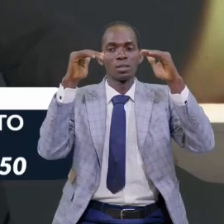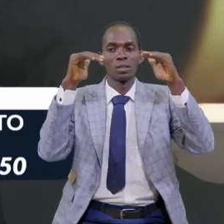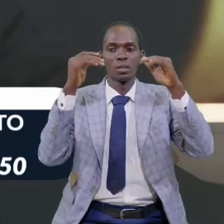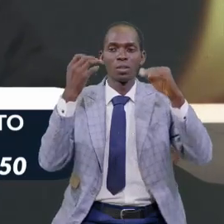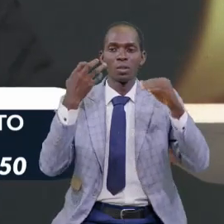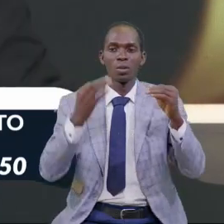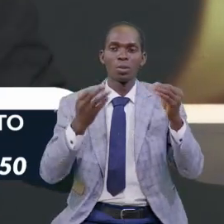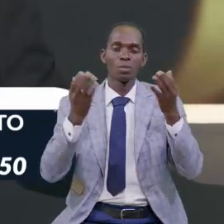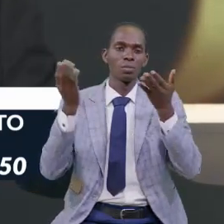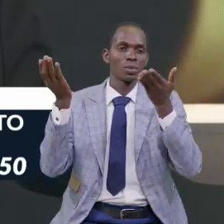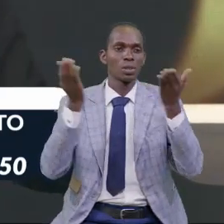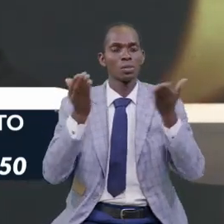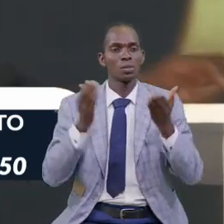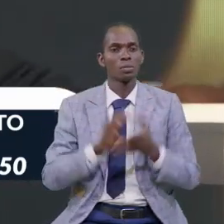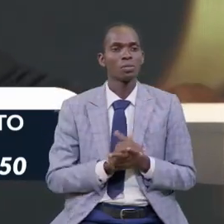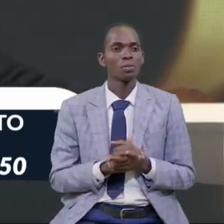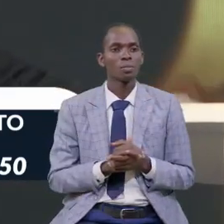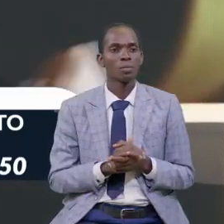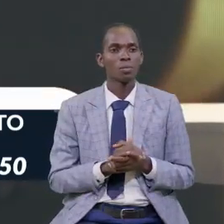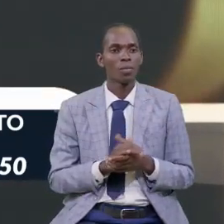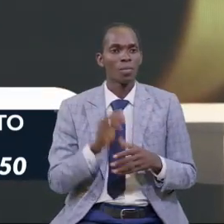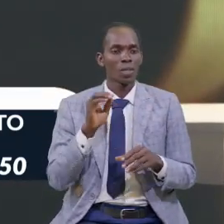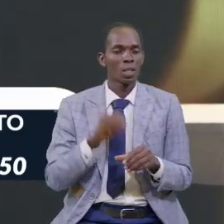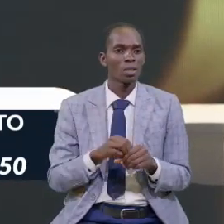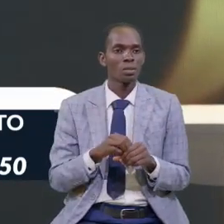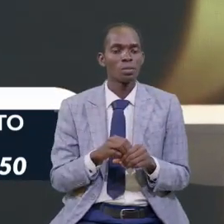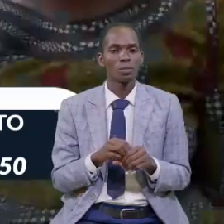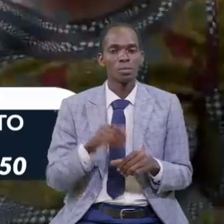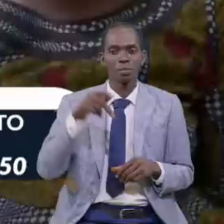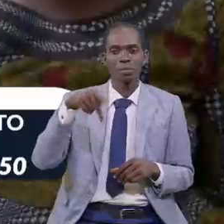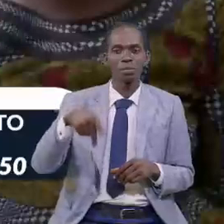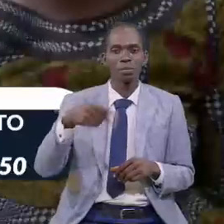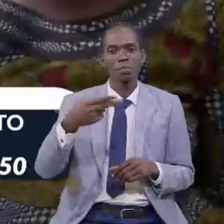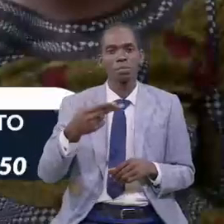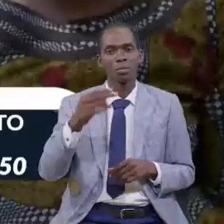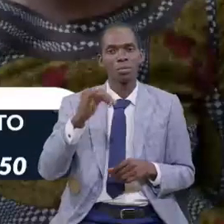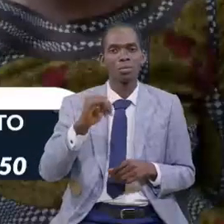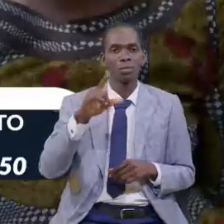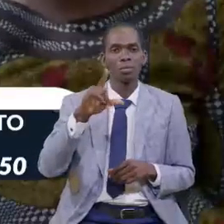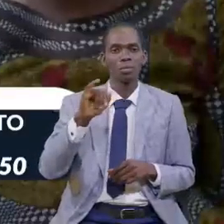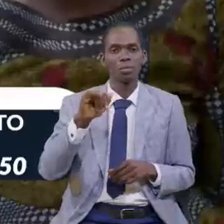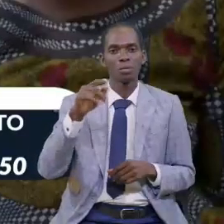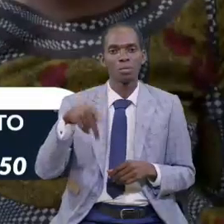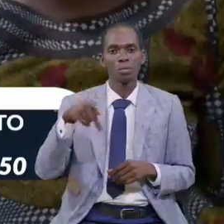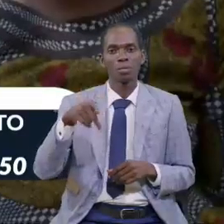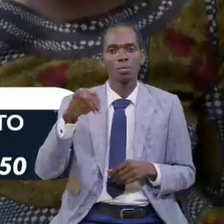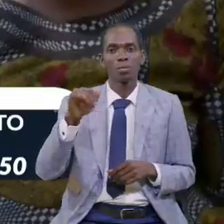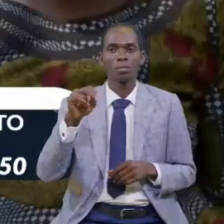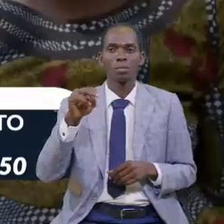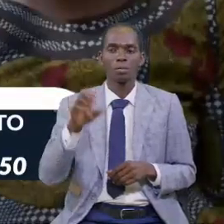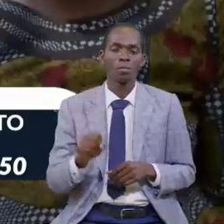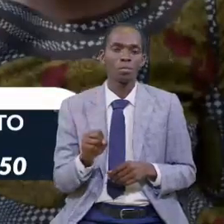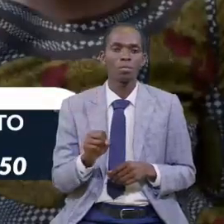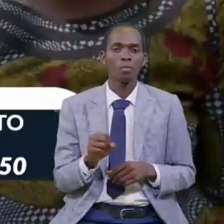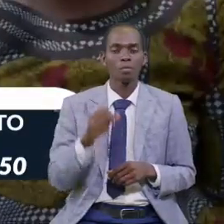It tells us in Philippians chapter 2, we're reading from verse 5. Philippians chapter 2, verse